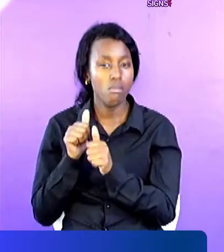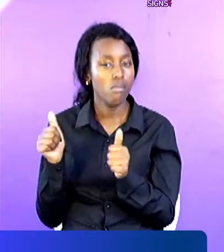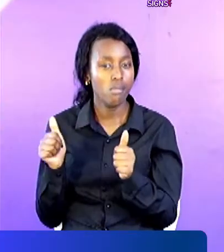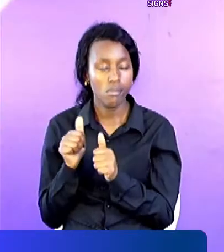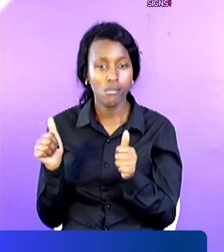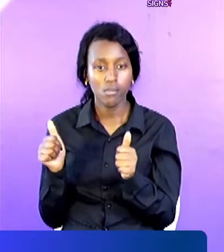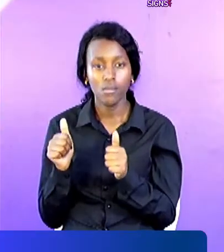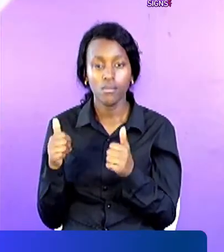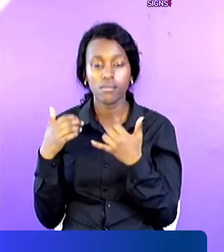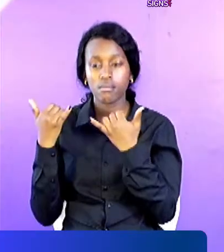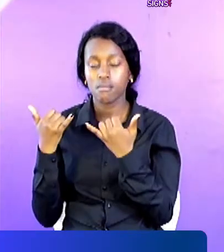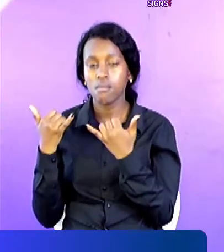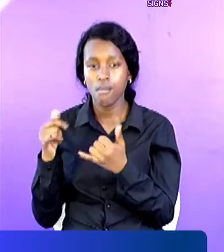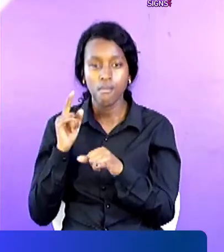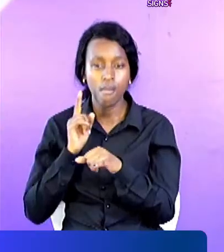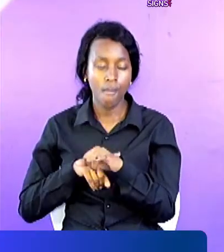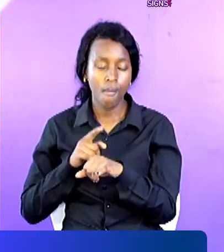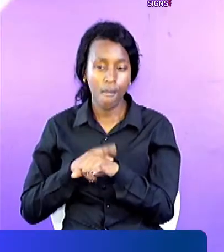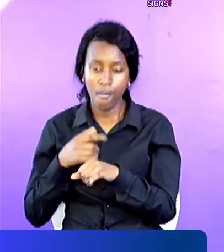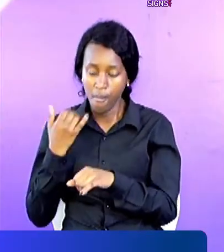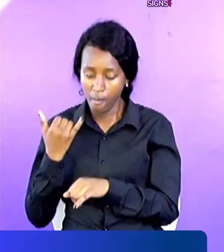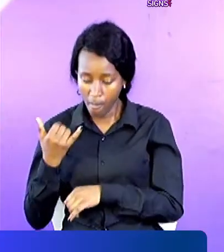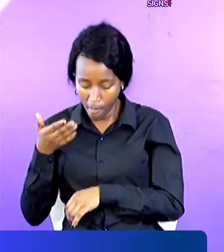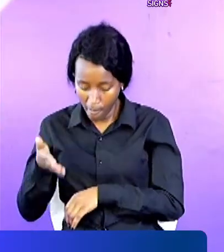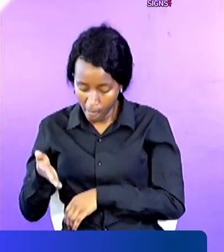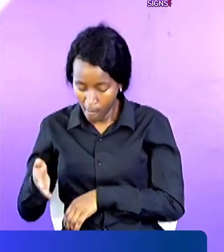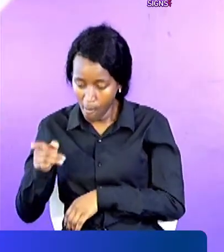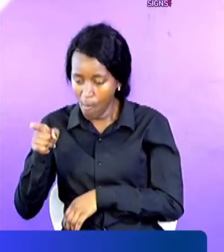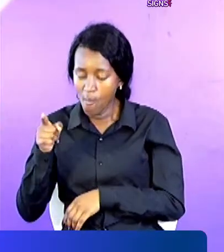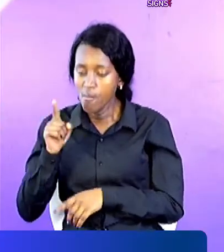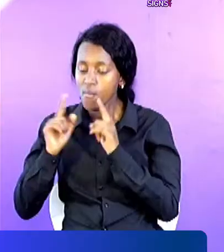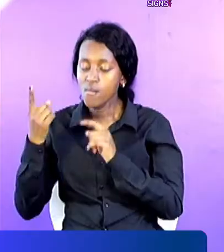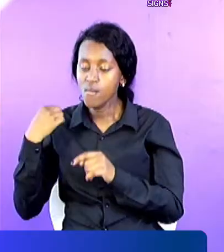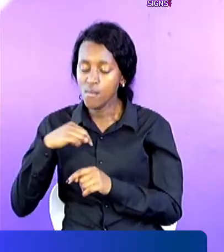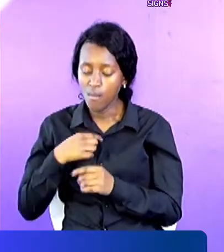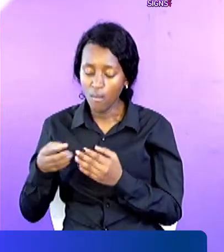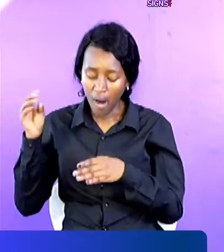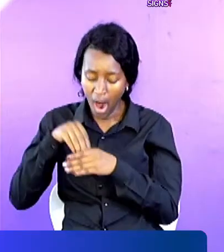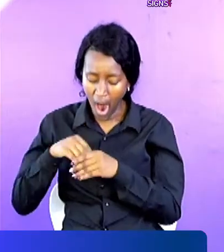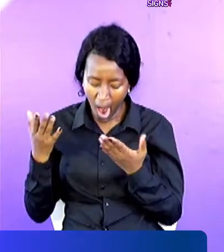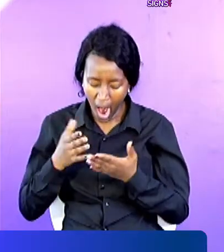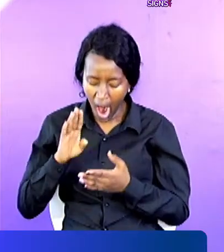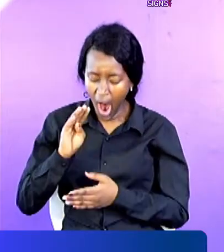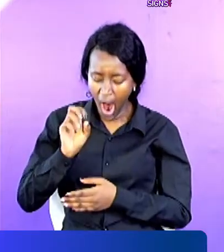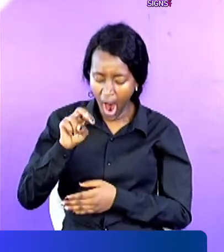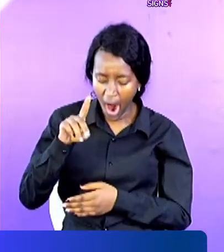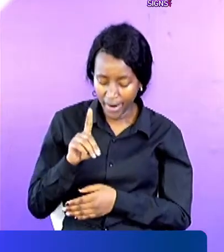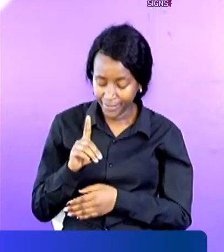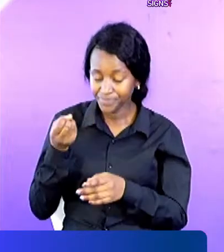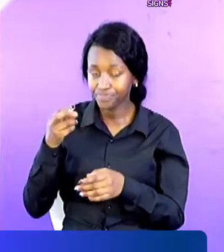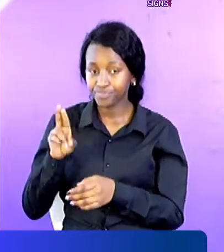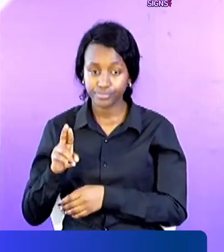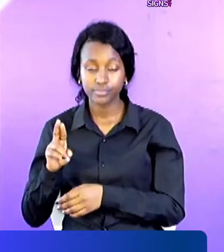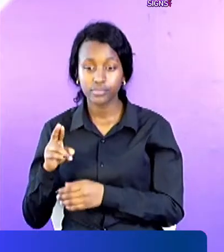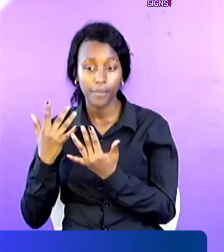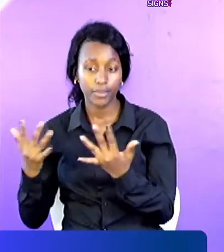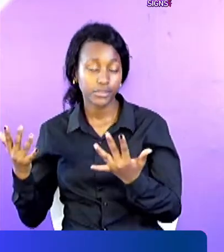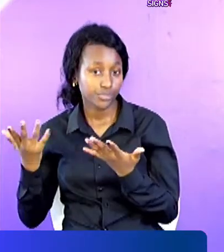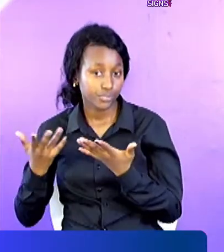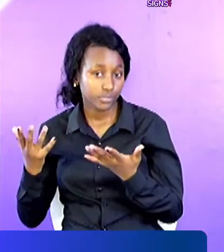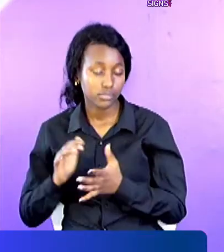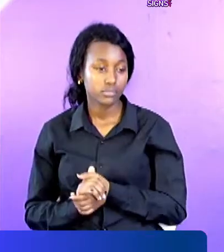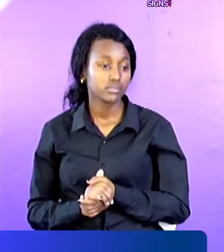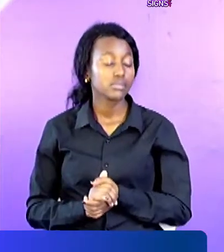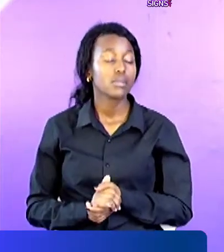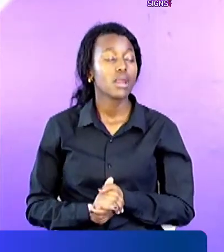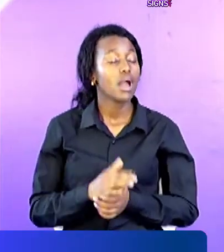are at this stage, then where would you advise us to invest our money? Property or bond? I would advise both, but it's not possible to start